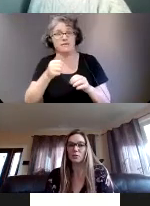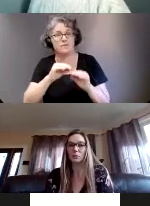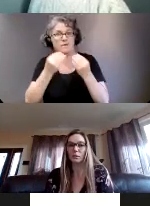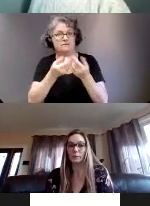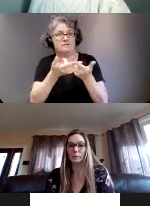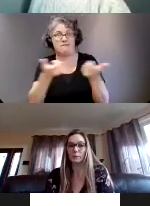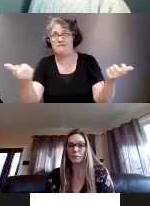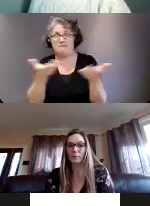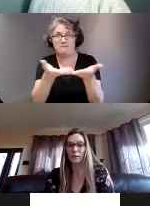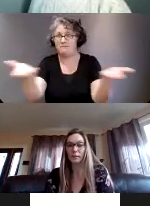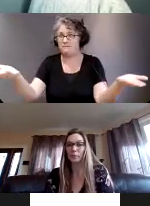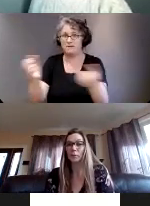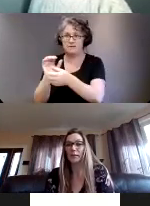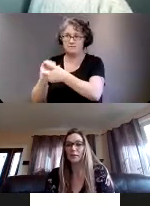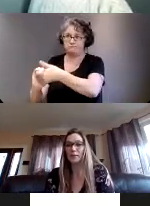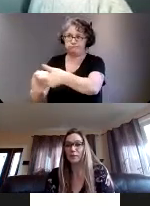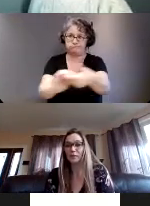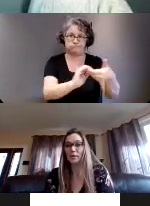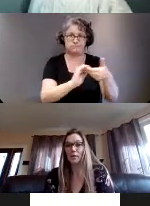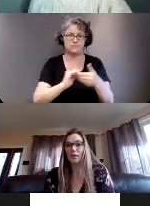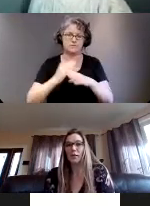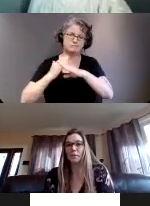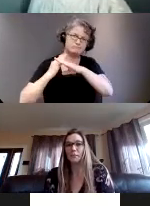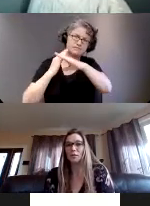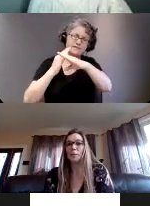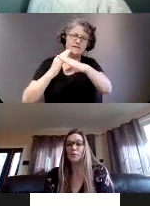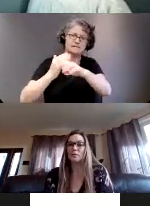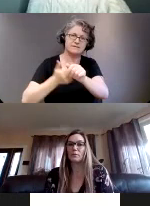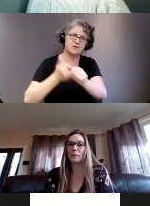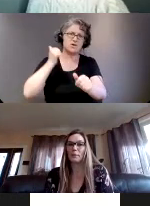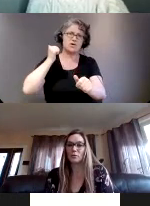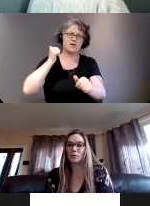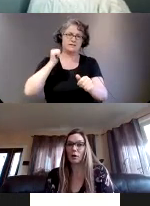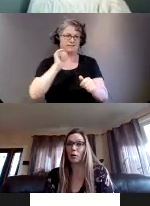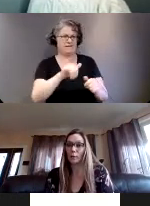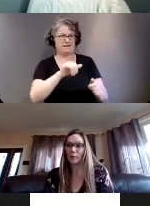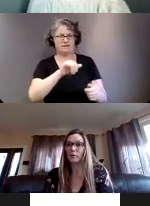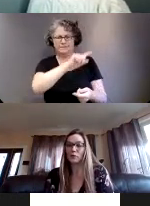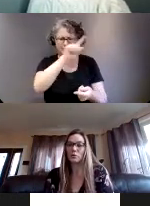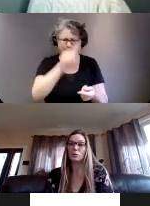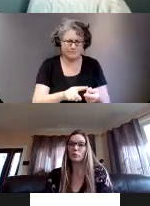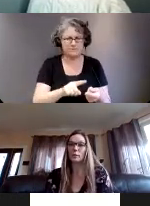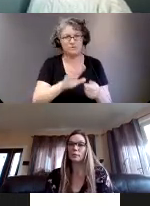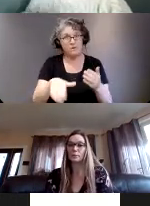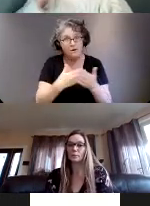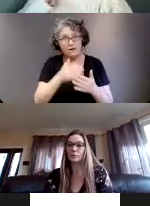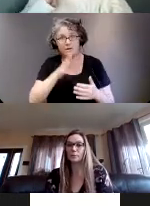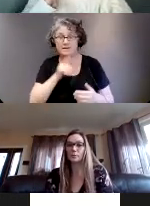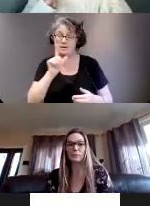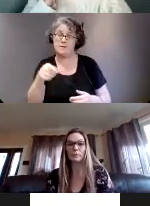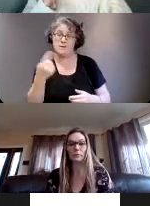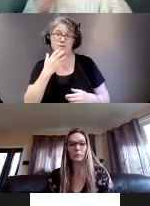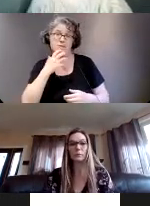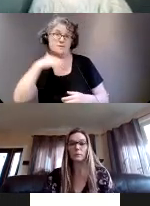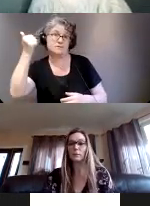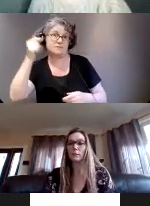organizations to prevent and stop this from happening to all women, not just older women. Rayanne,